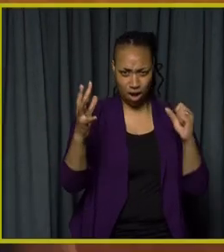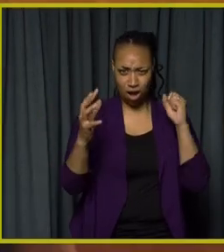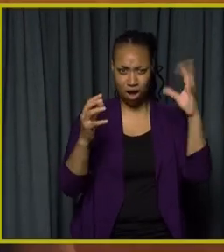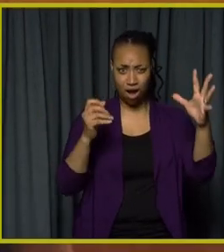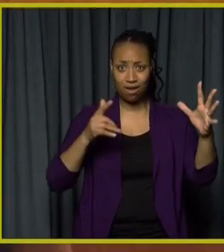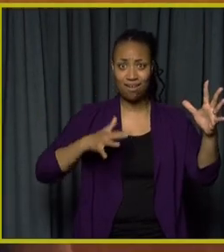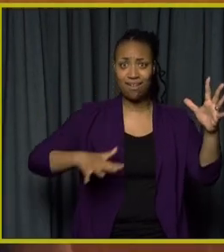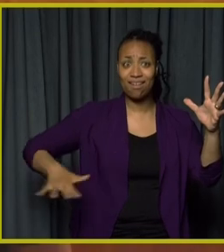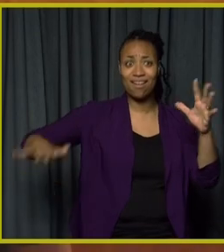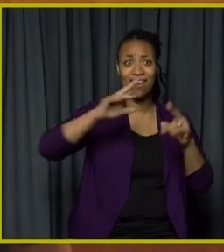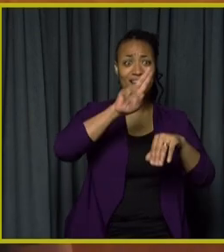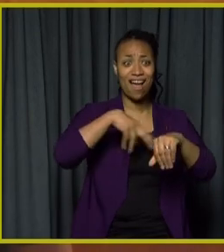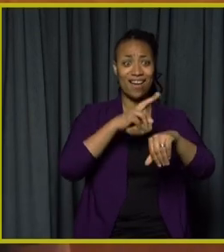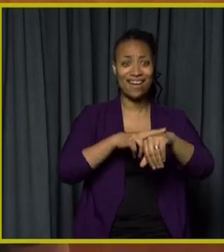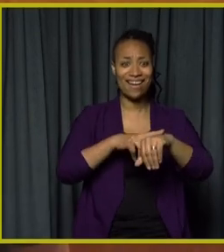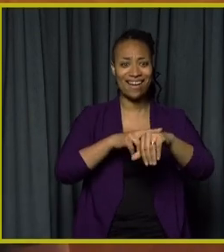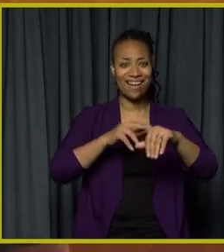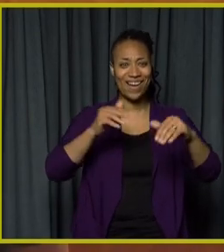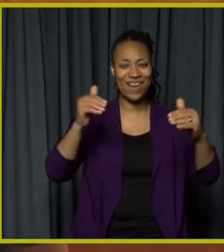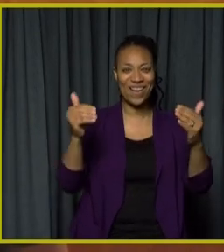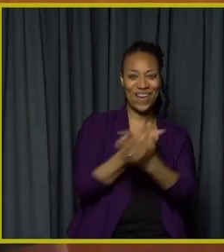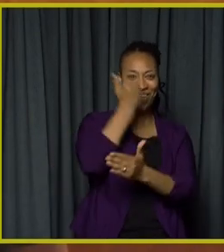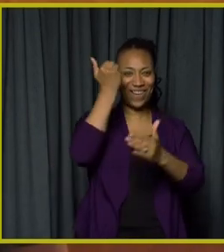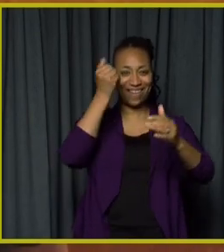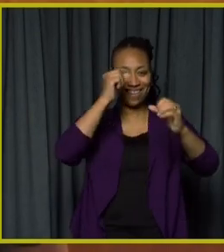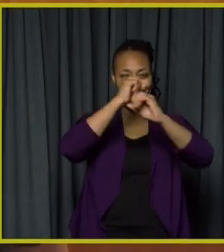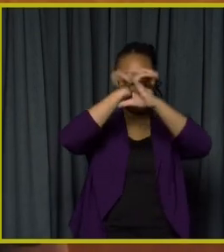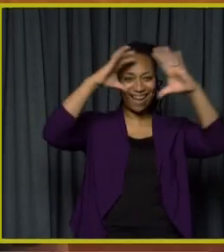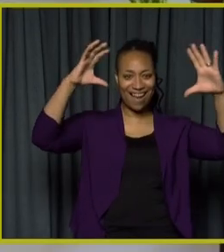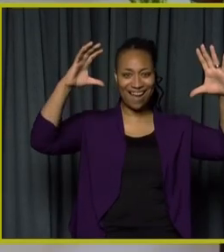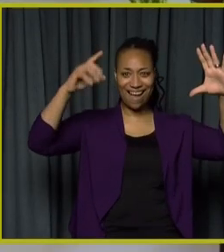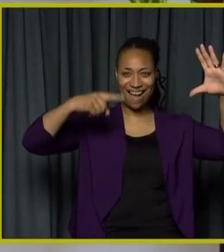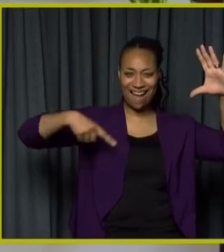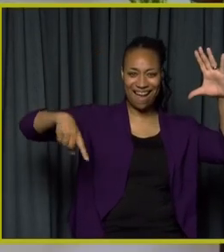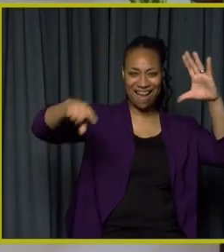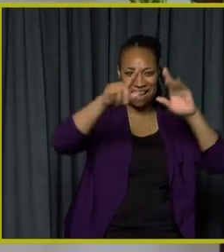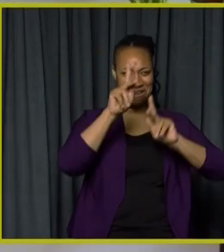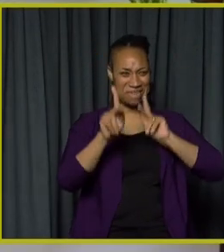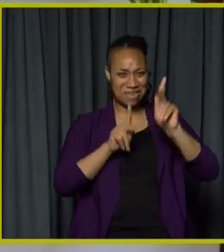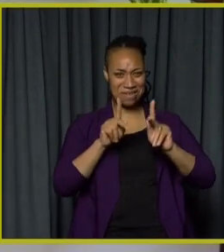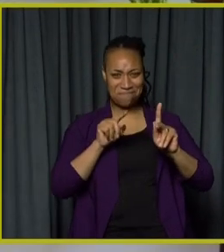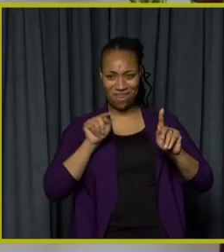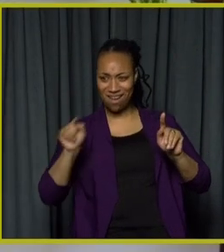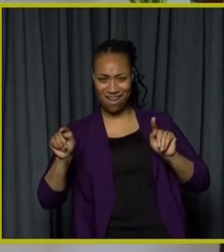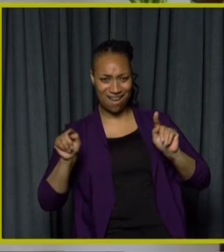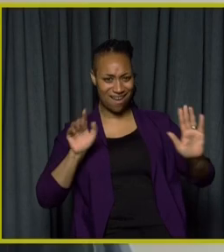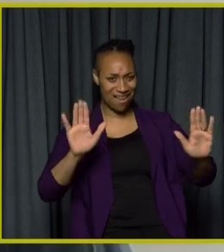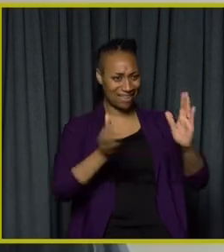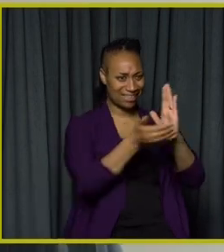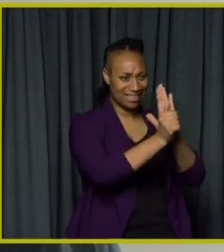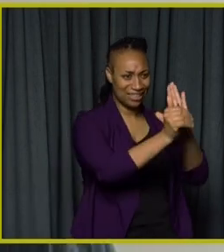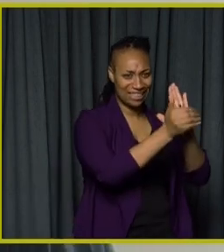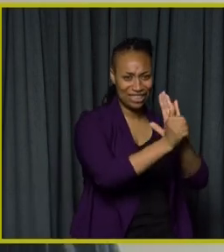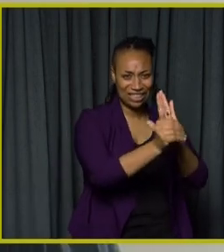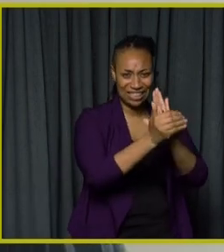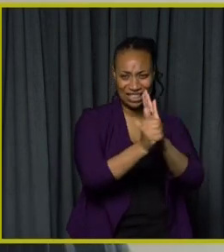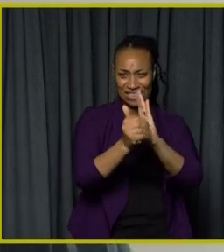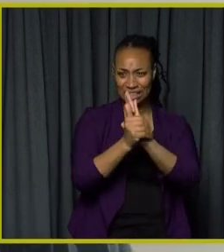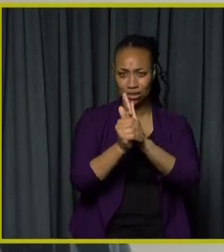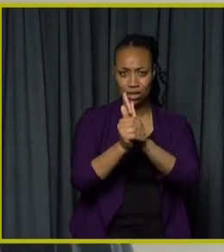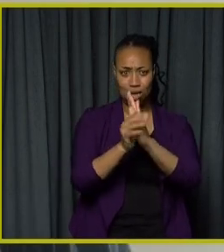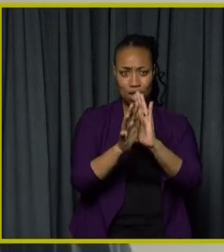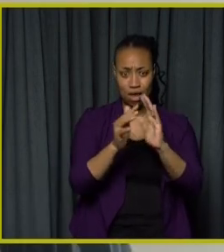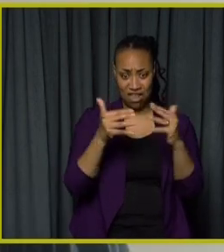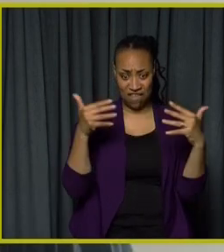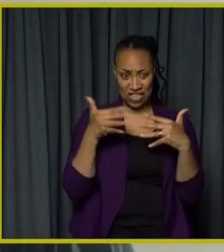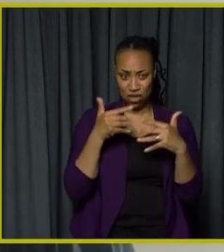possible. Across the nation, people are losing their fear. There's no going back now. We don't want to